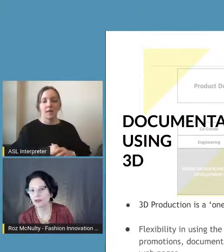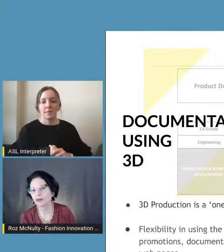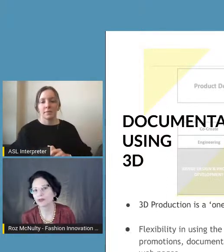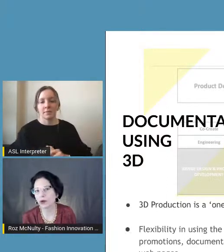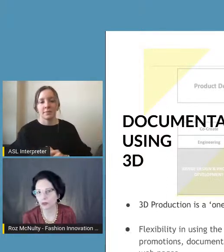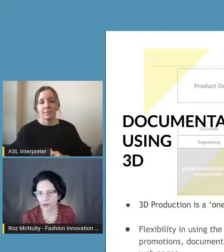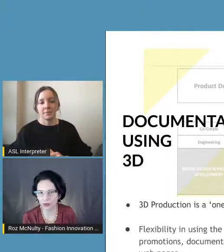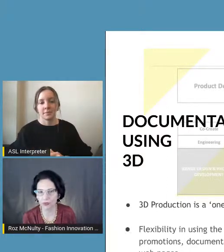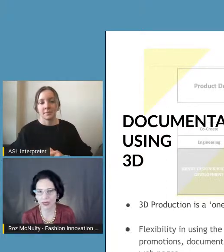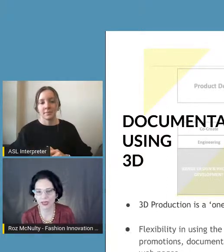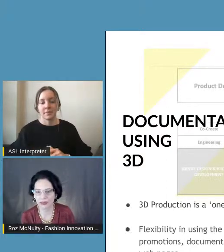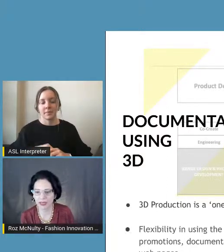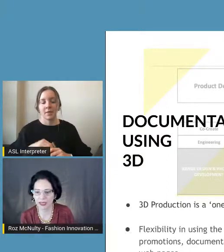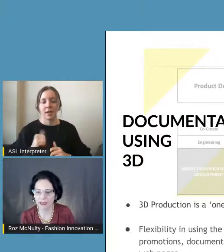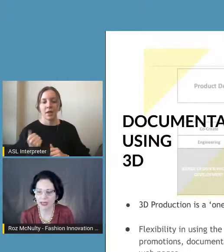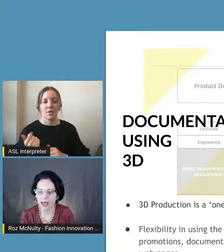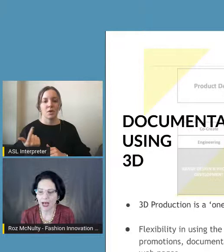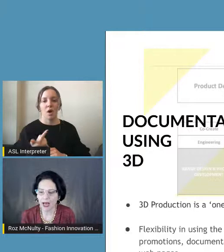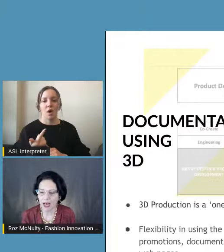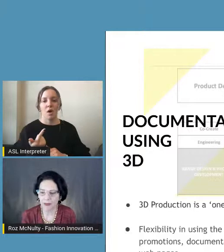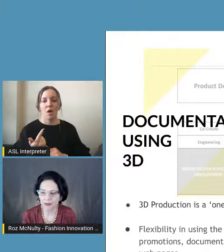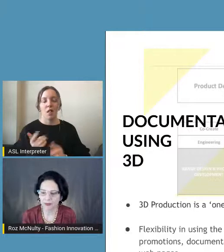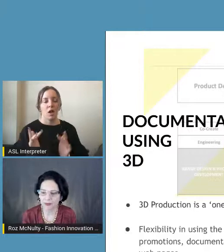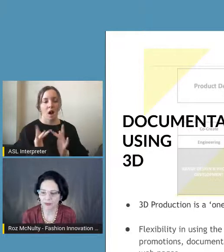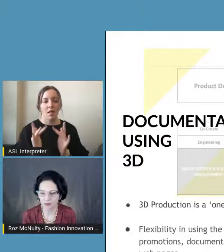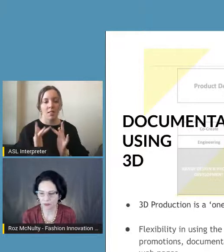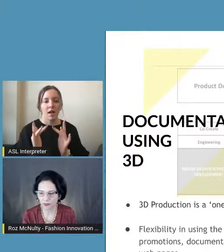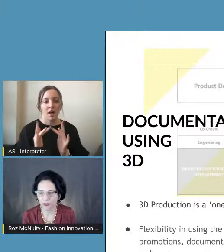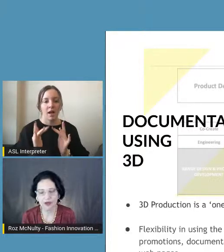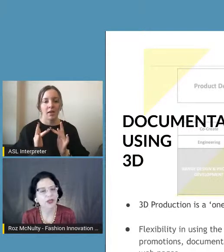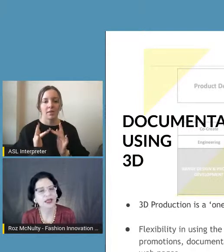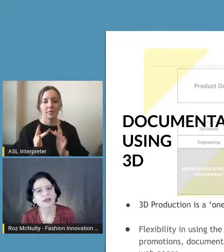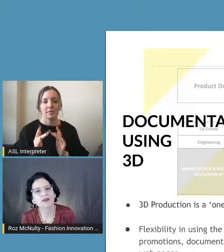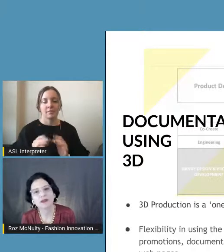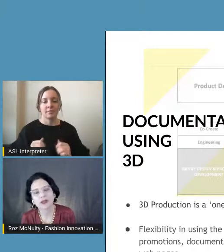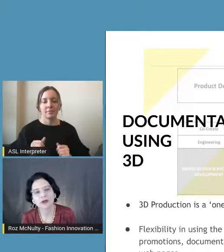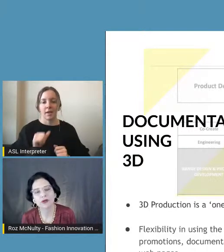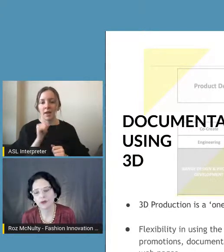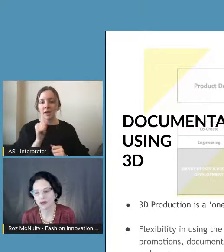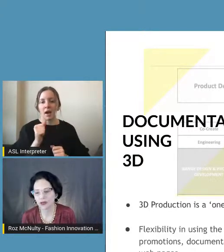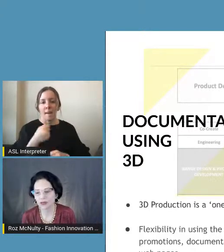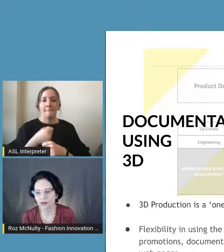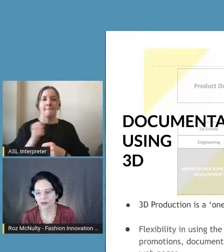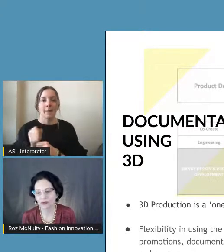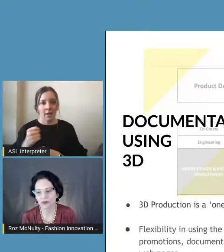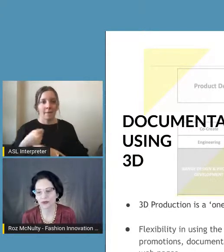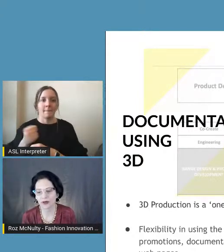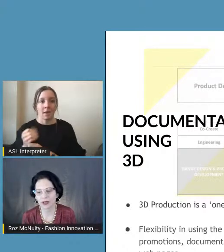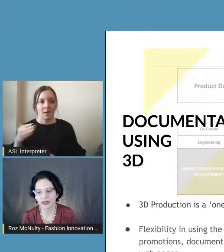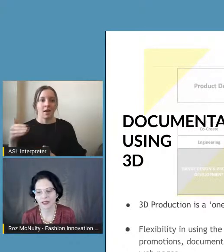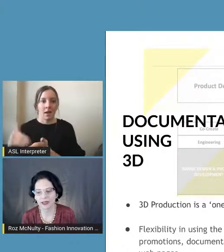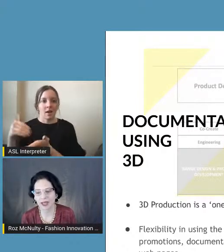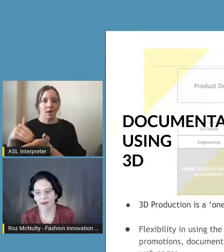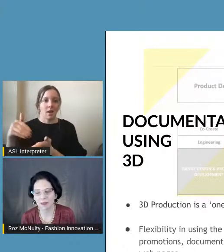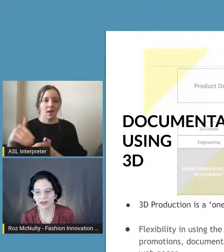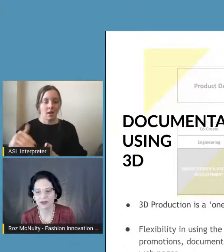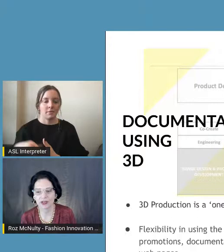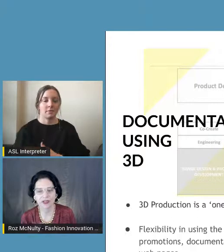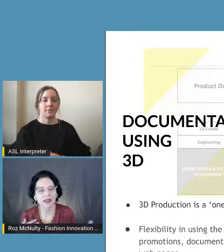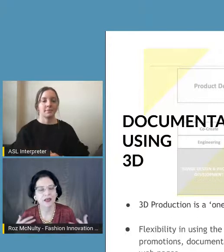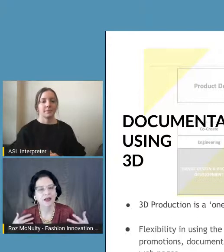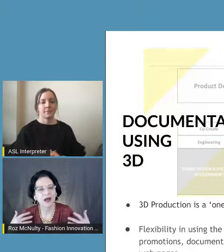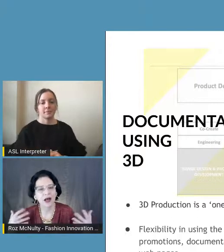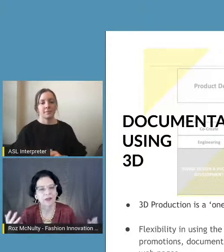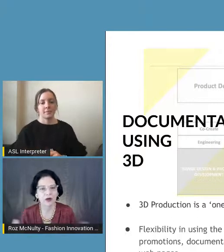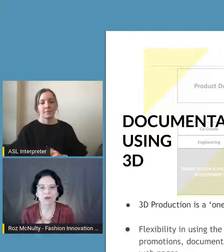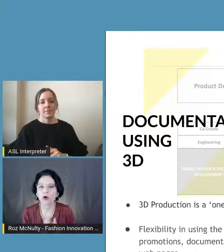web assets. You're not recreating it. In their case, interior design, store design,